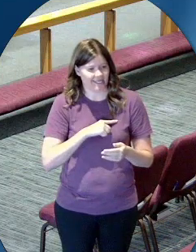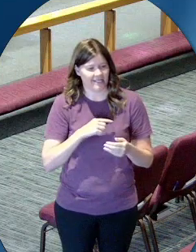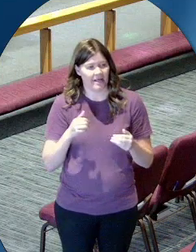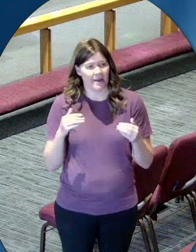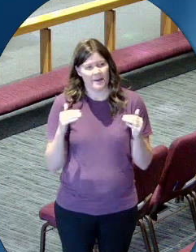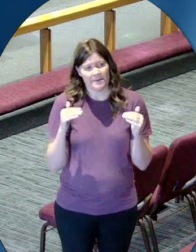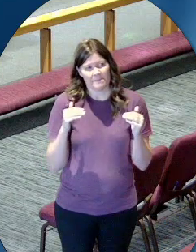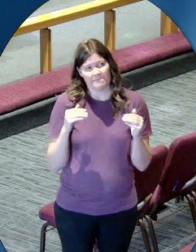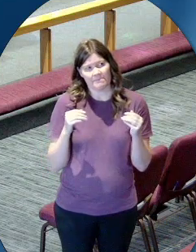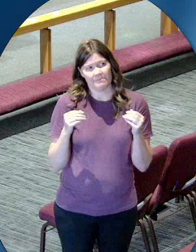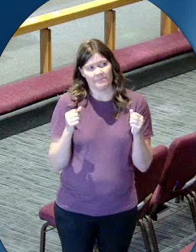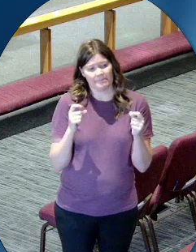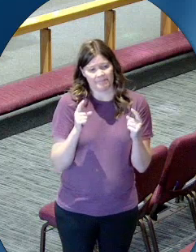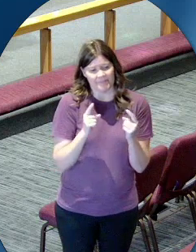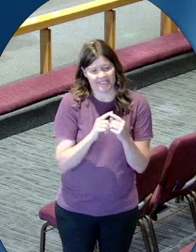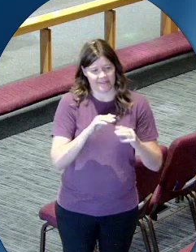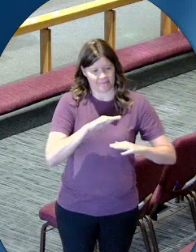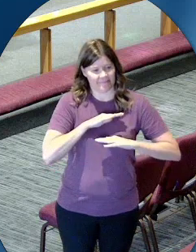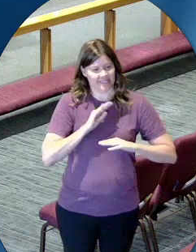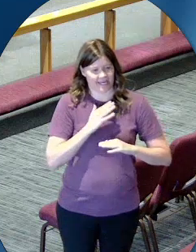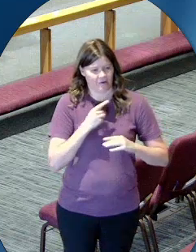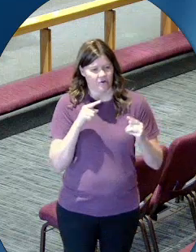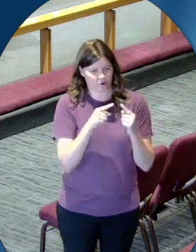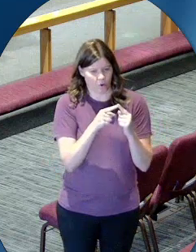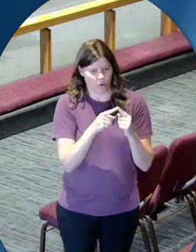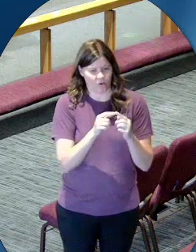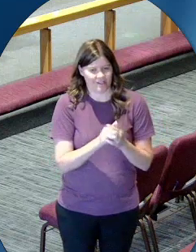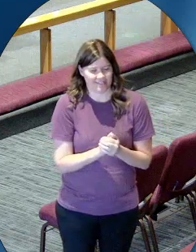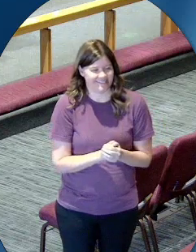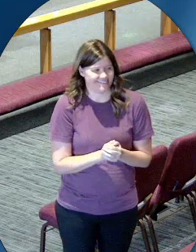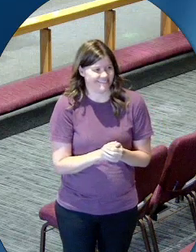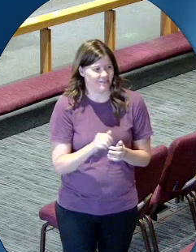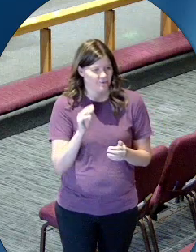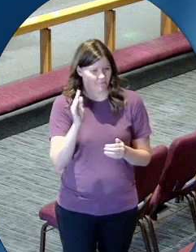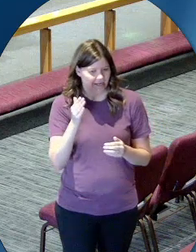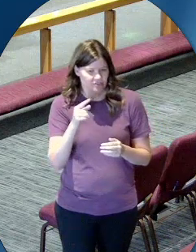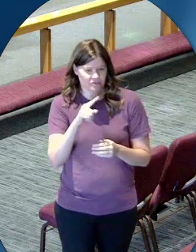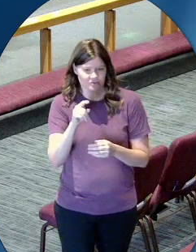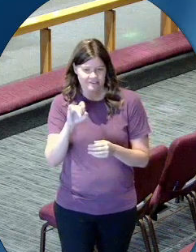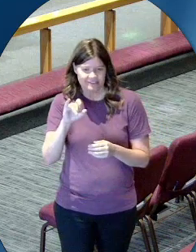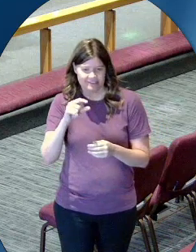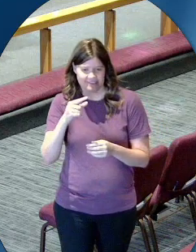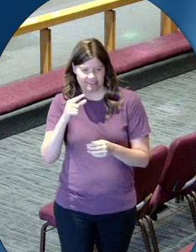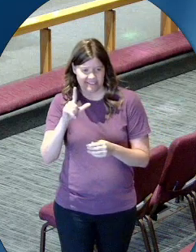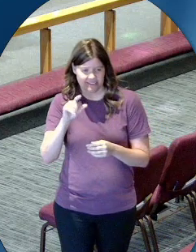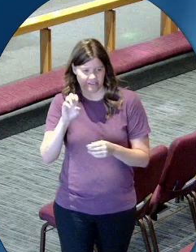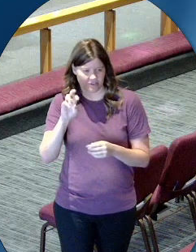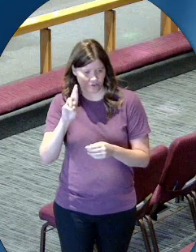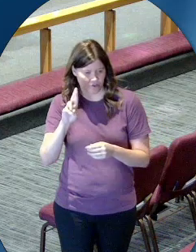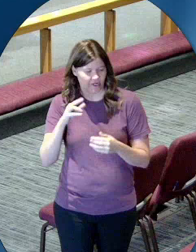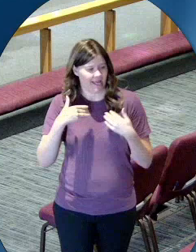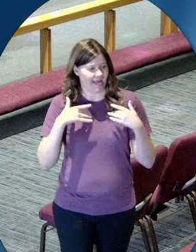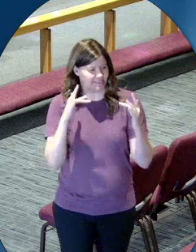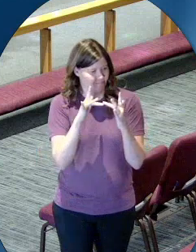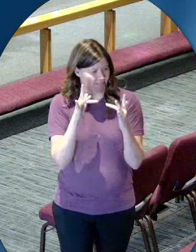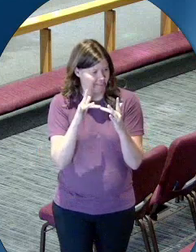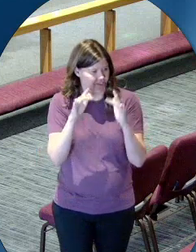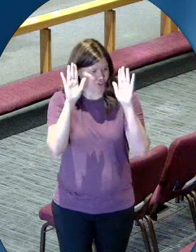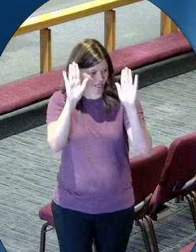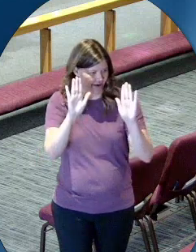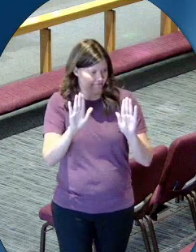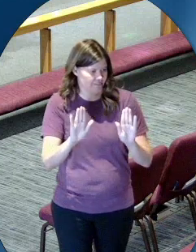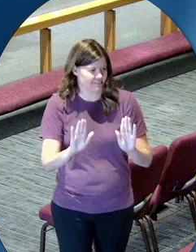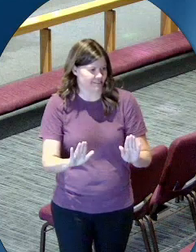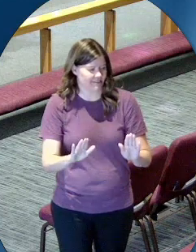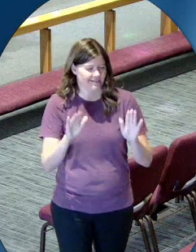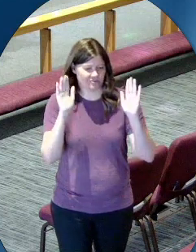90,000. And also on Sunday morning, you can hear Pastor Ziegler. His message, as every Sunday, has a